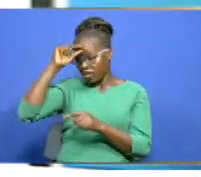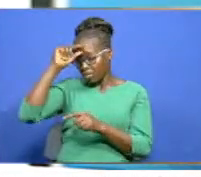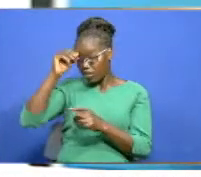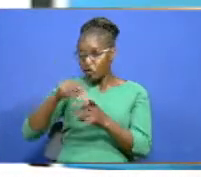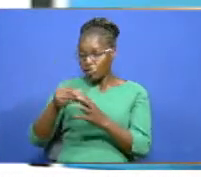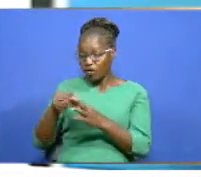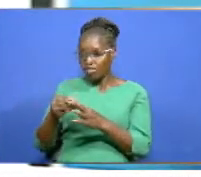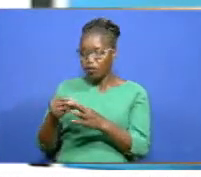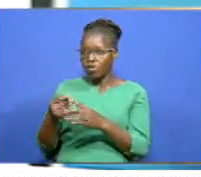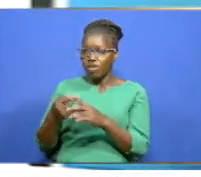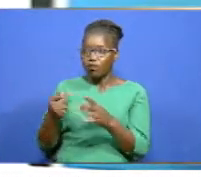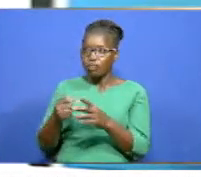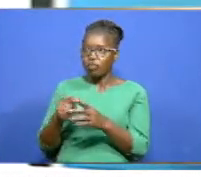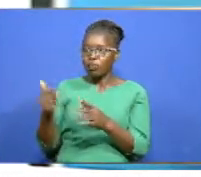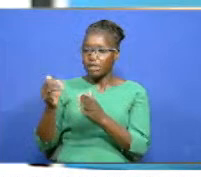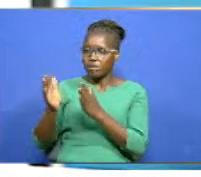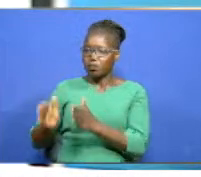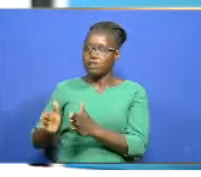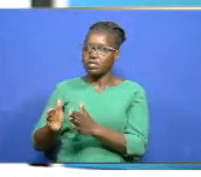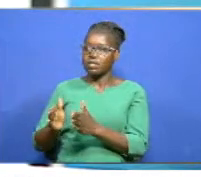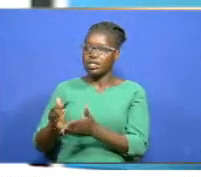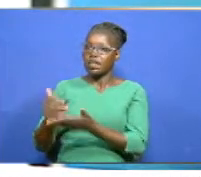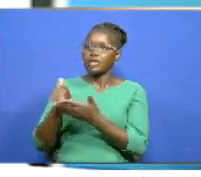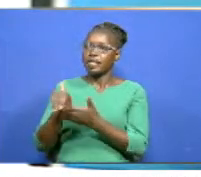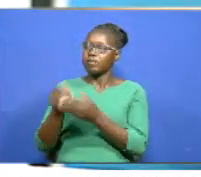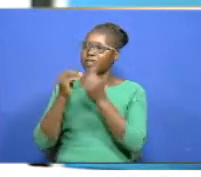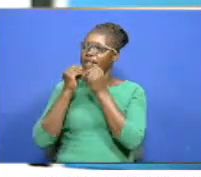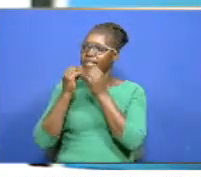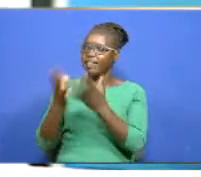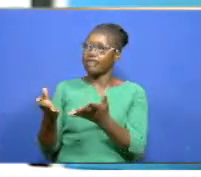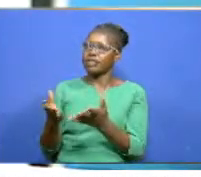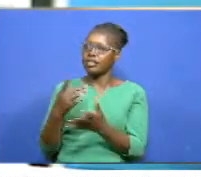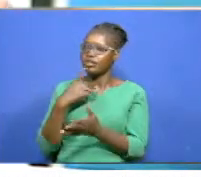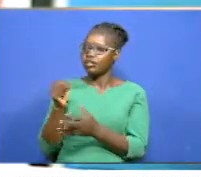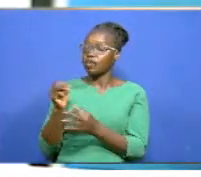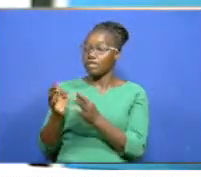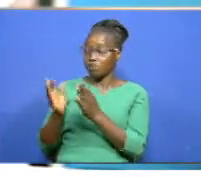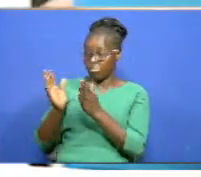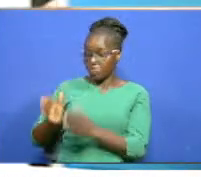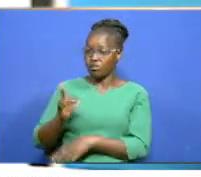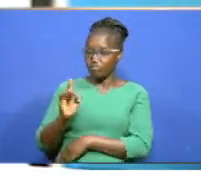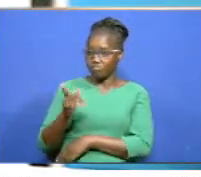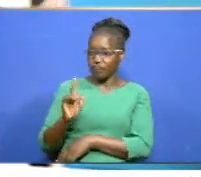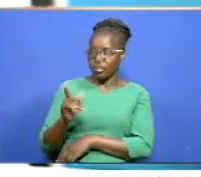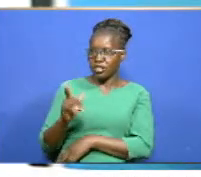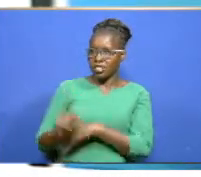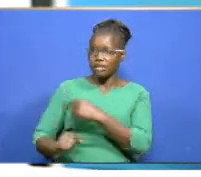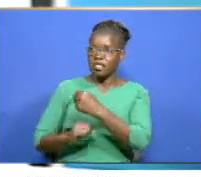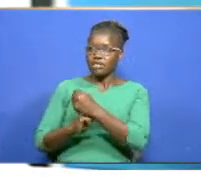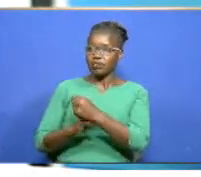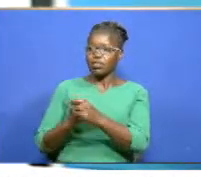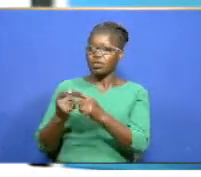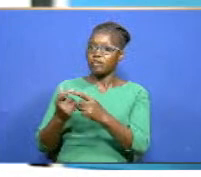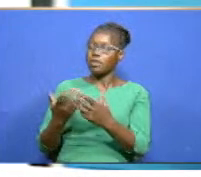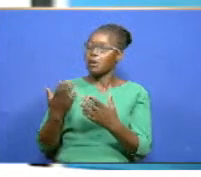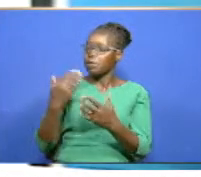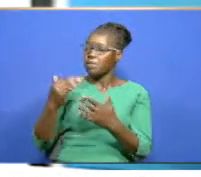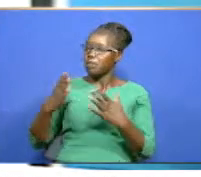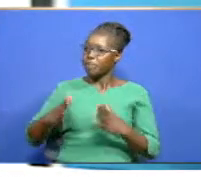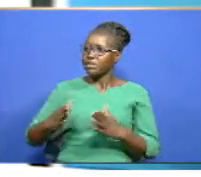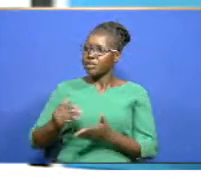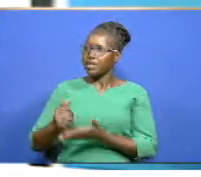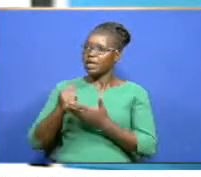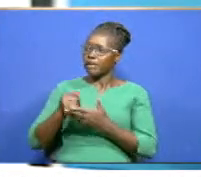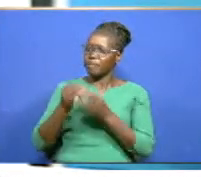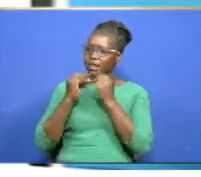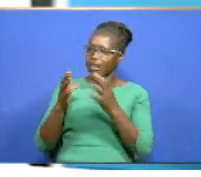support framework for someone who has not helped us in any way. So if this person is being supported by somebody who has not helped us and has been in